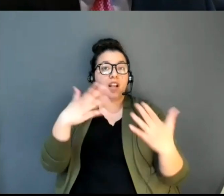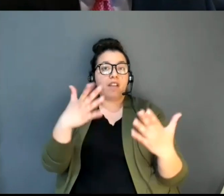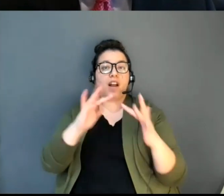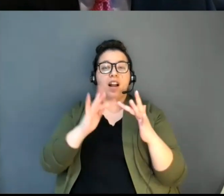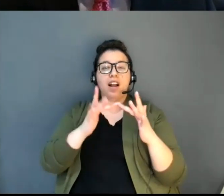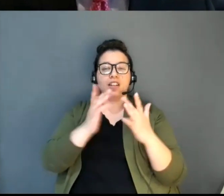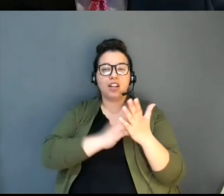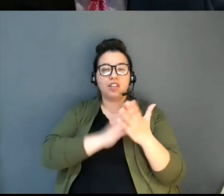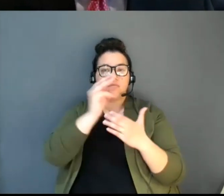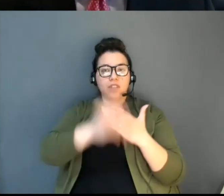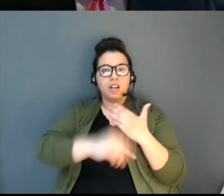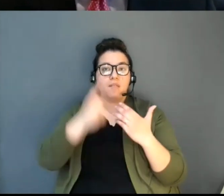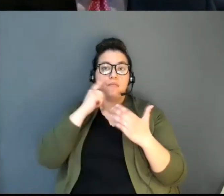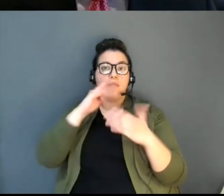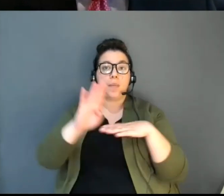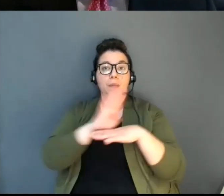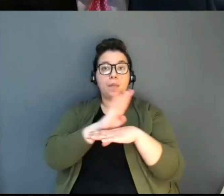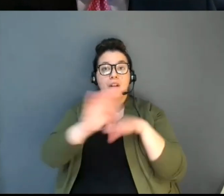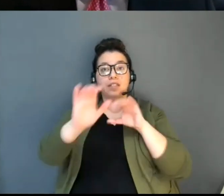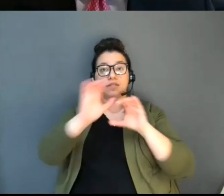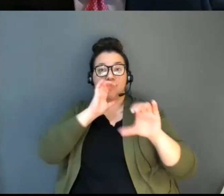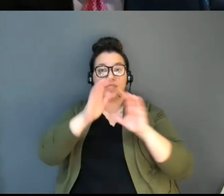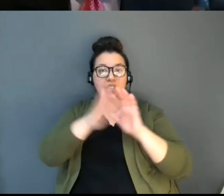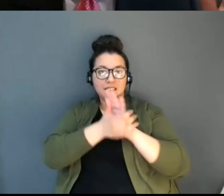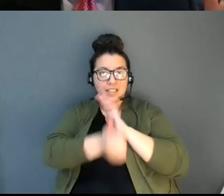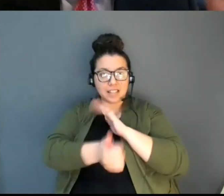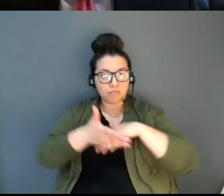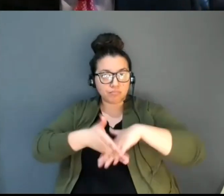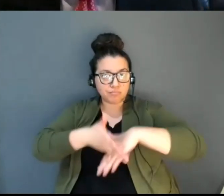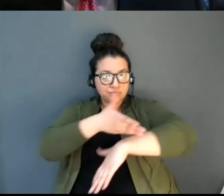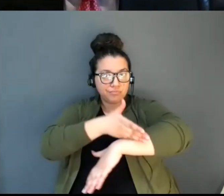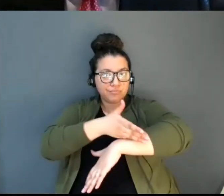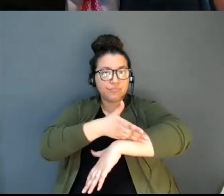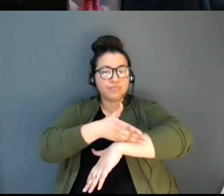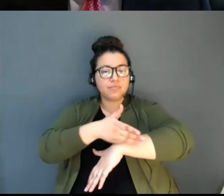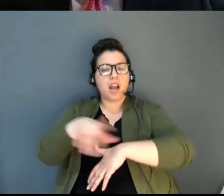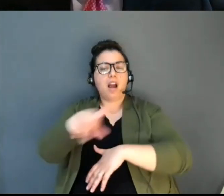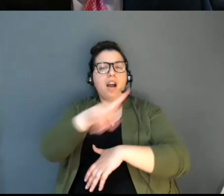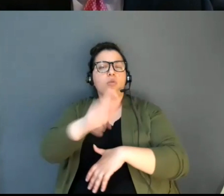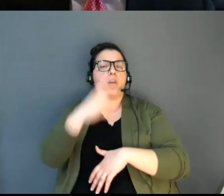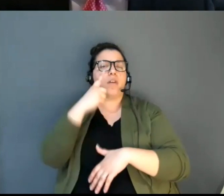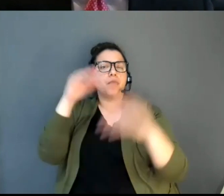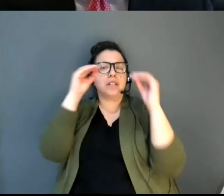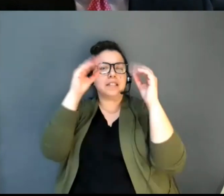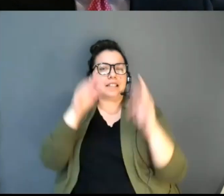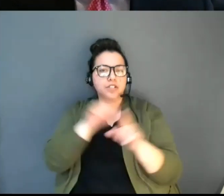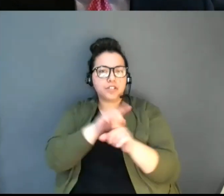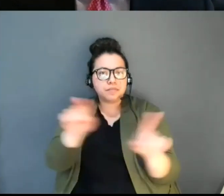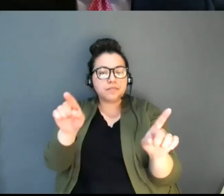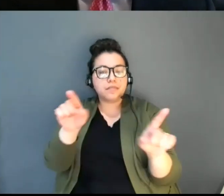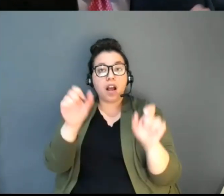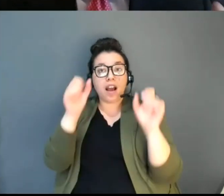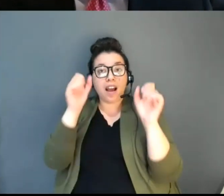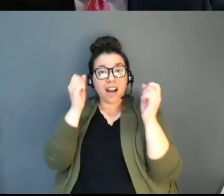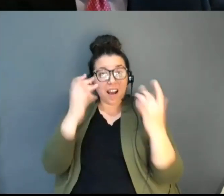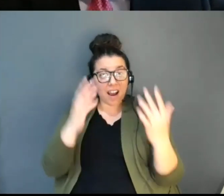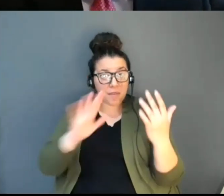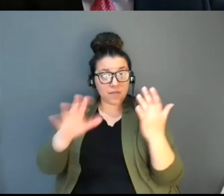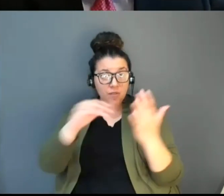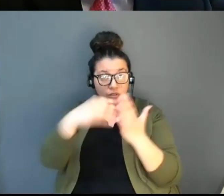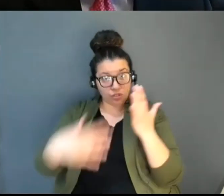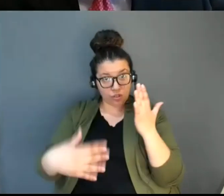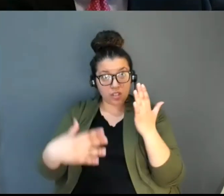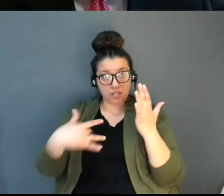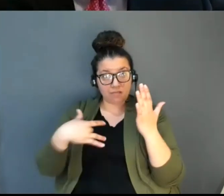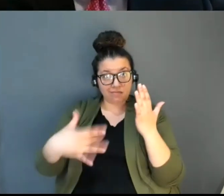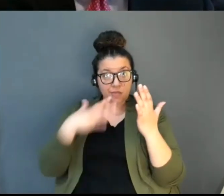for business communication skills. Could I ask the teachers a question? How many of your students send emails